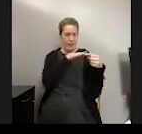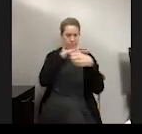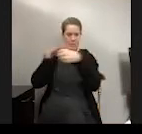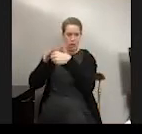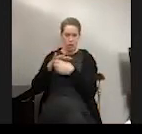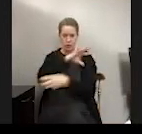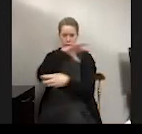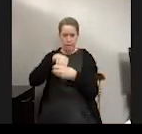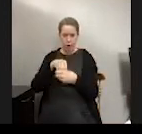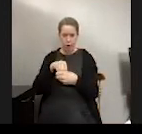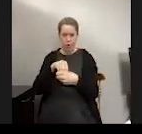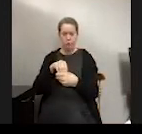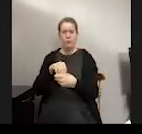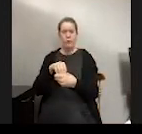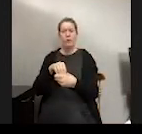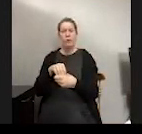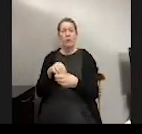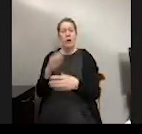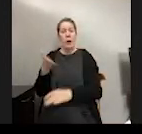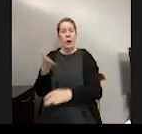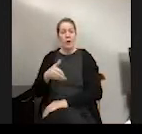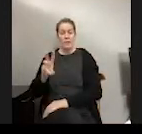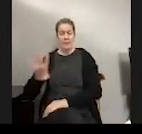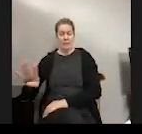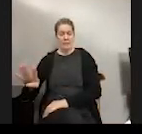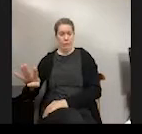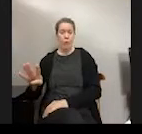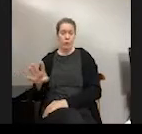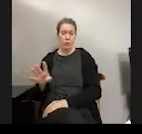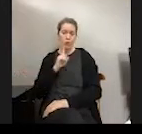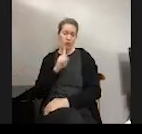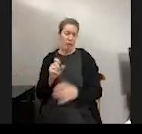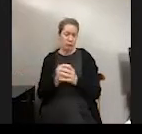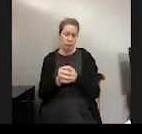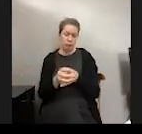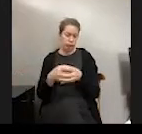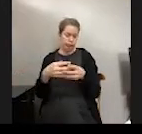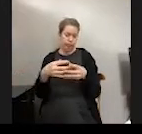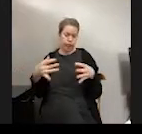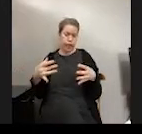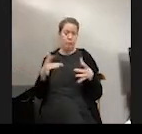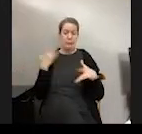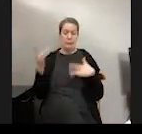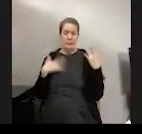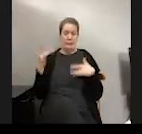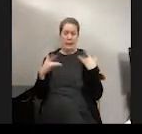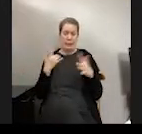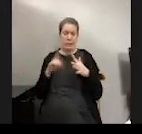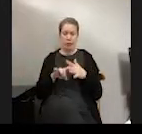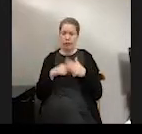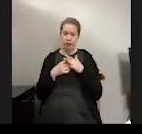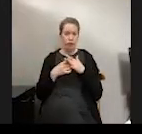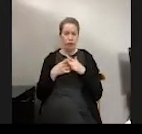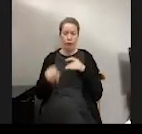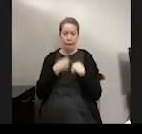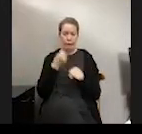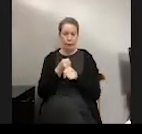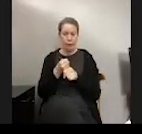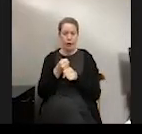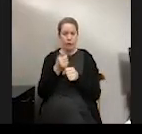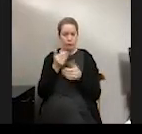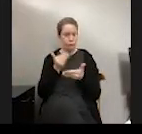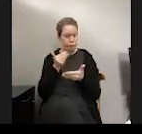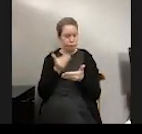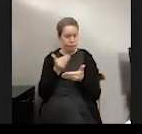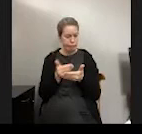growing strong, and I'm excited to kick off the year when it does come. Thank you so much, Joe.